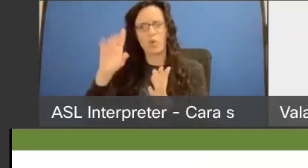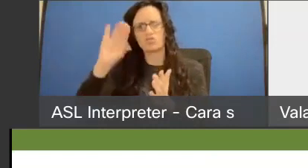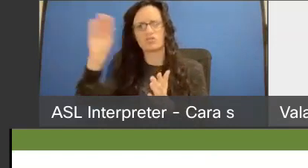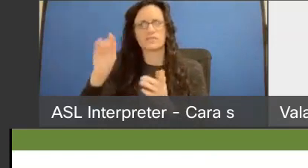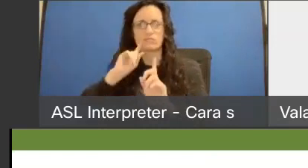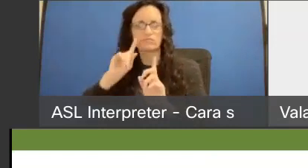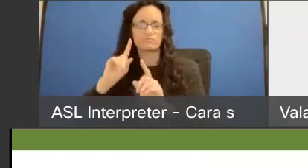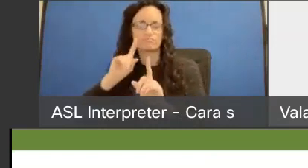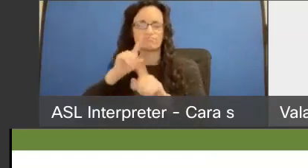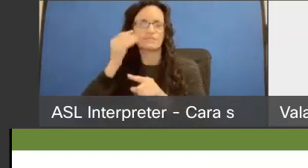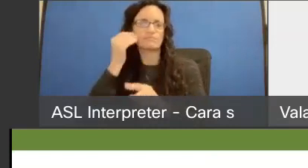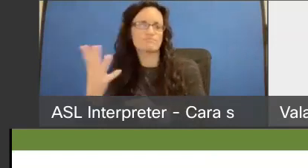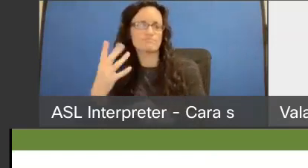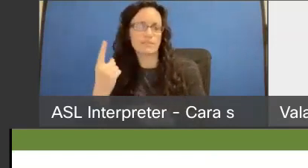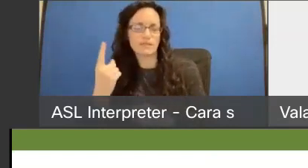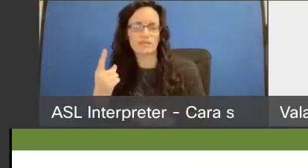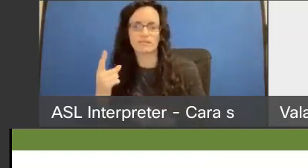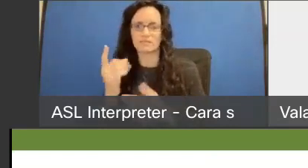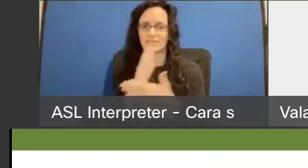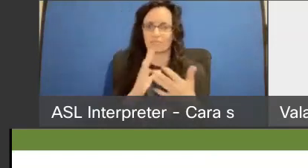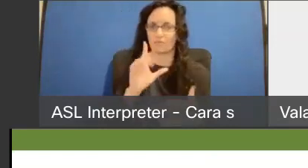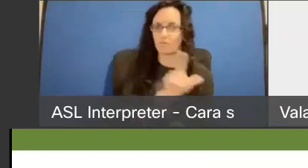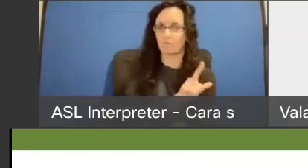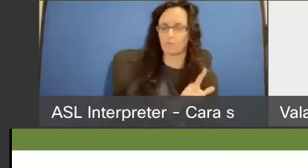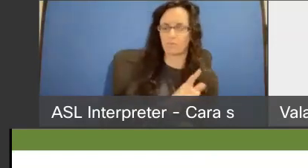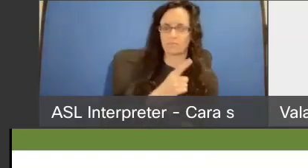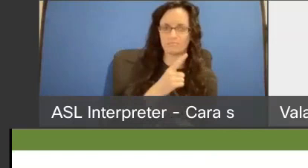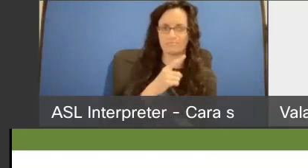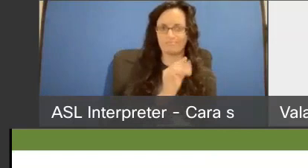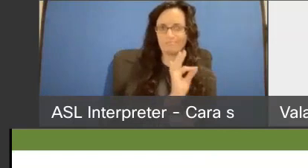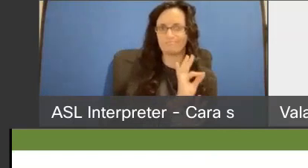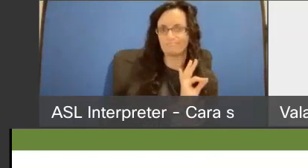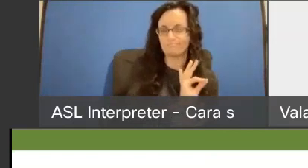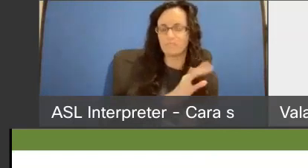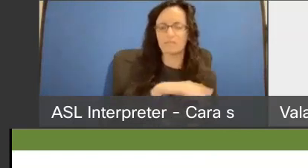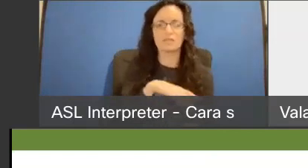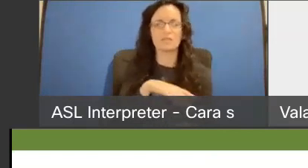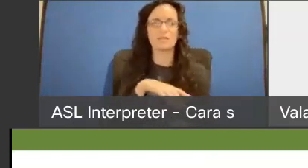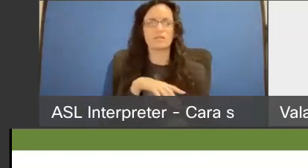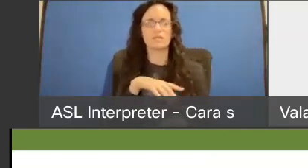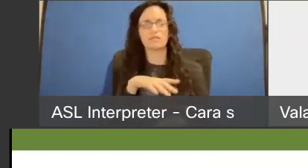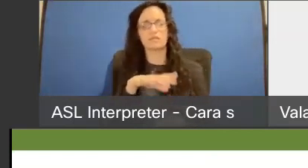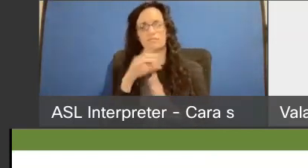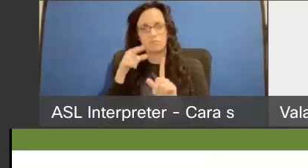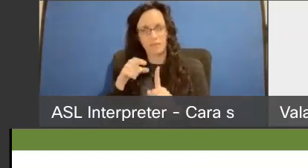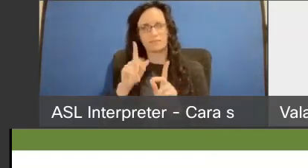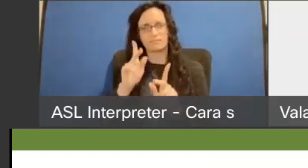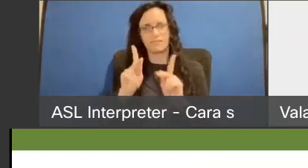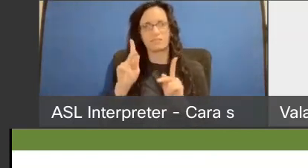around 45%. So people often are communicating in some way. The challenge is for us